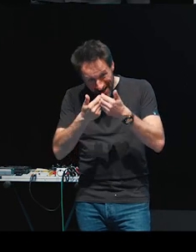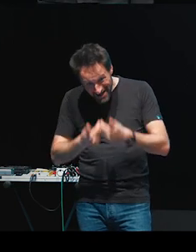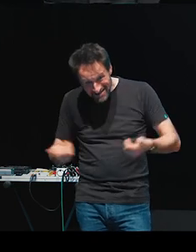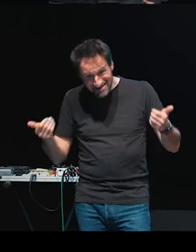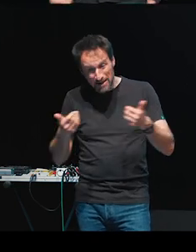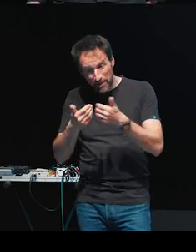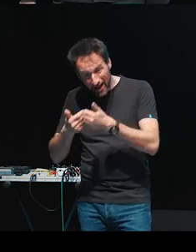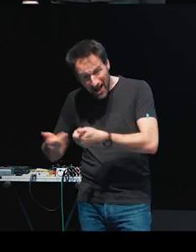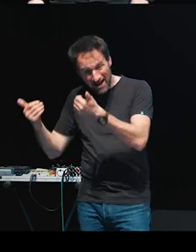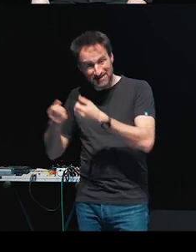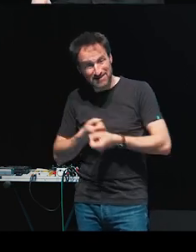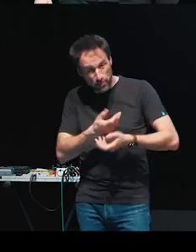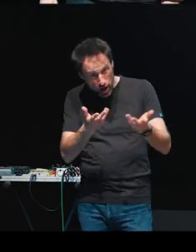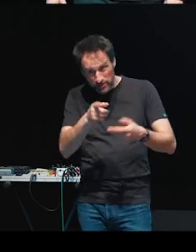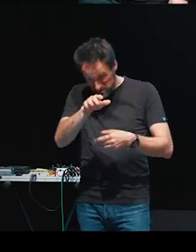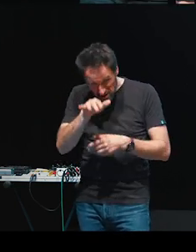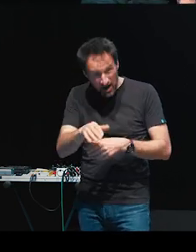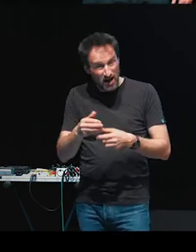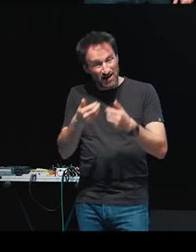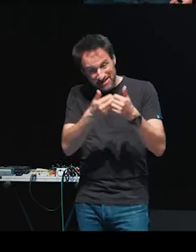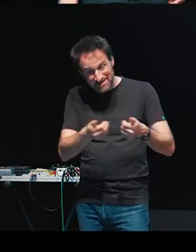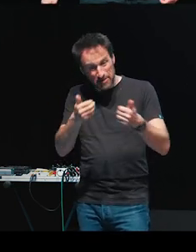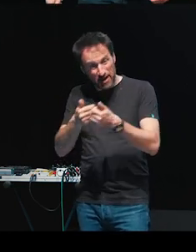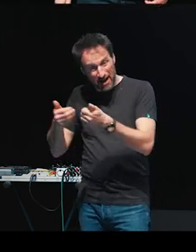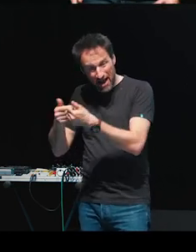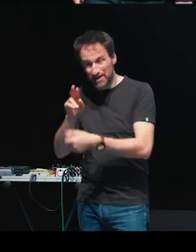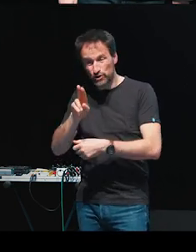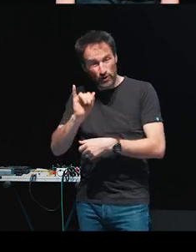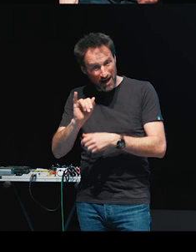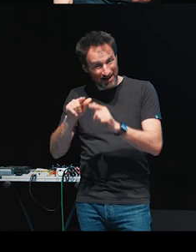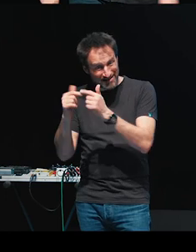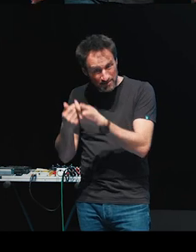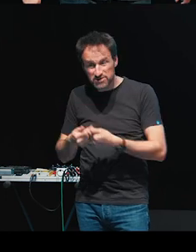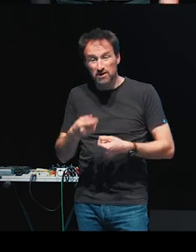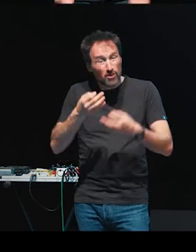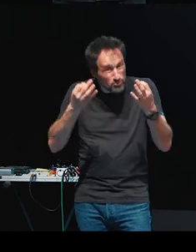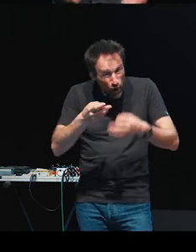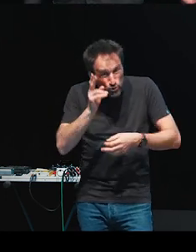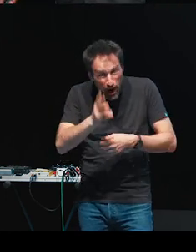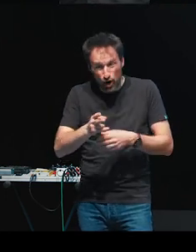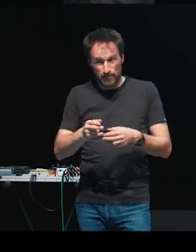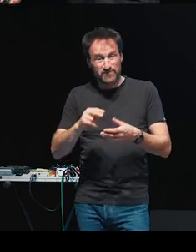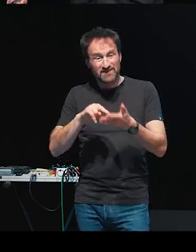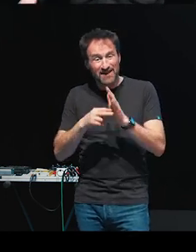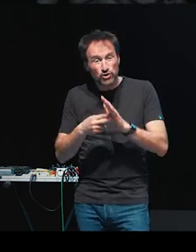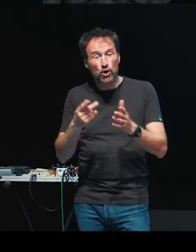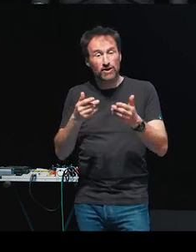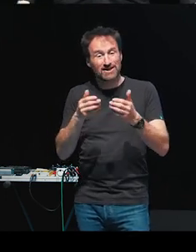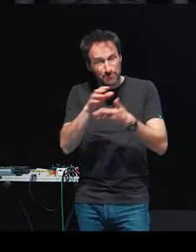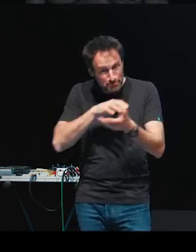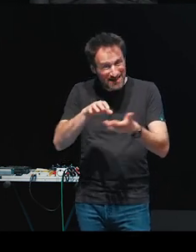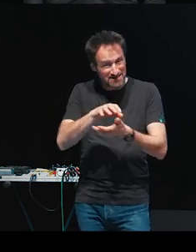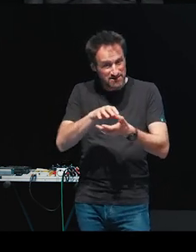have several UI teams? Do you even need a mix of technologies? And when you say yes, then